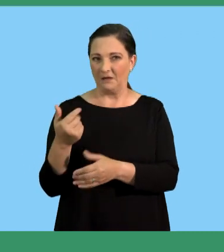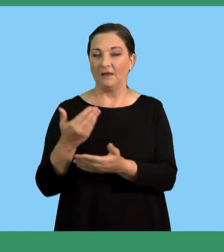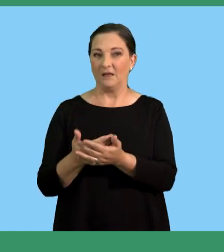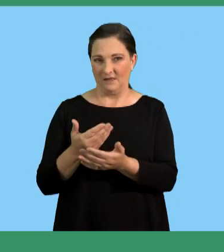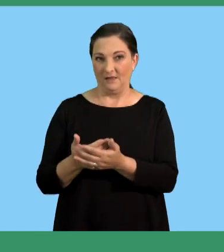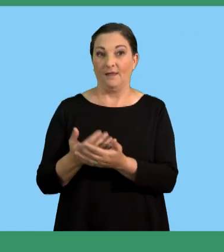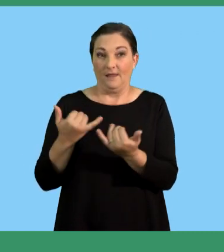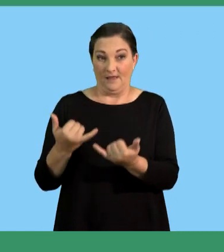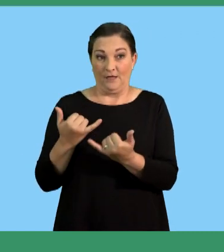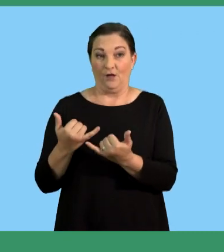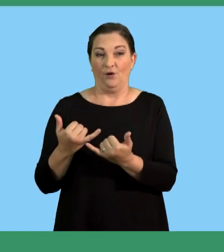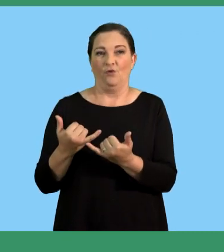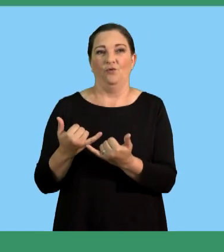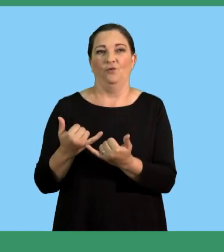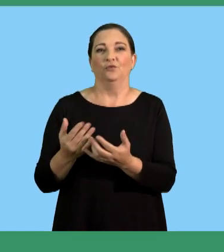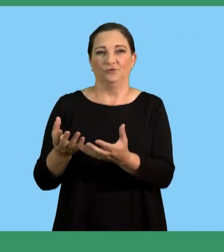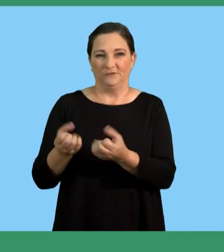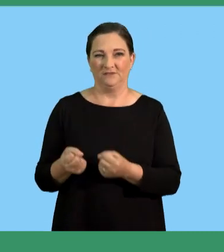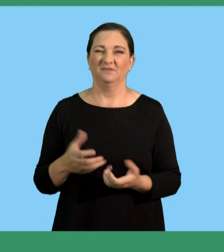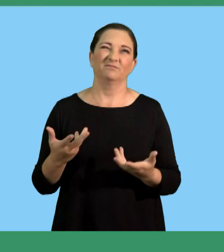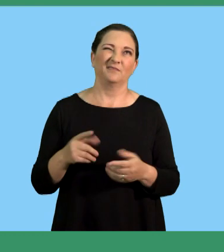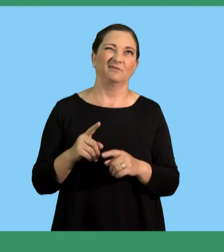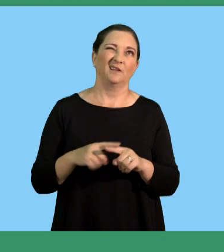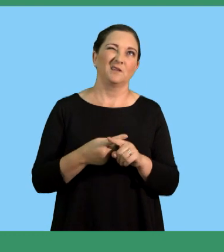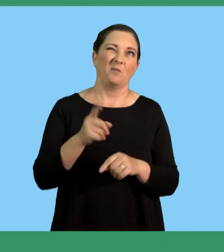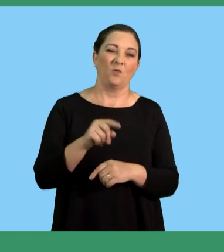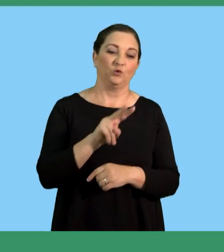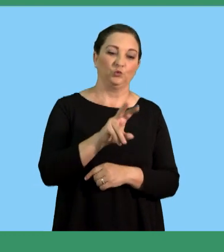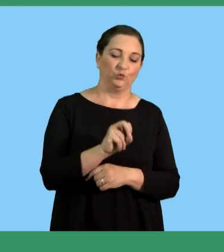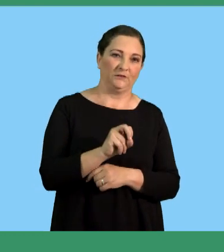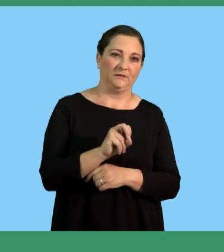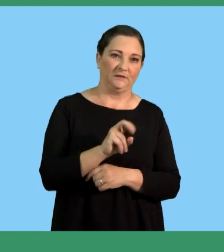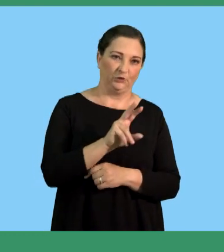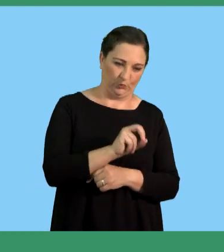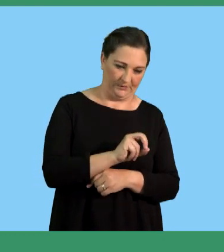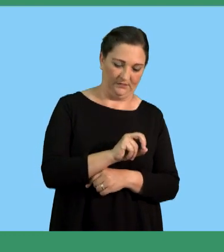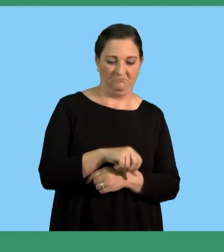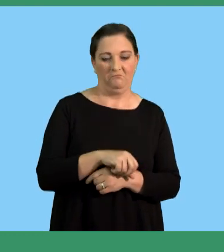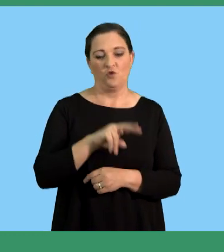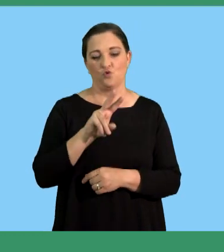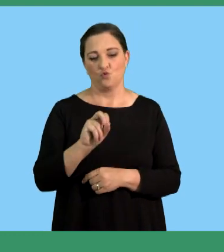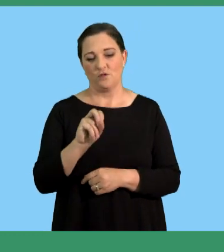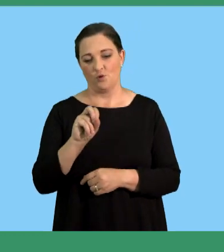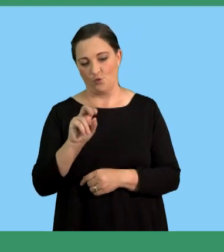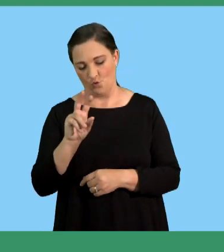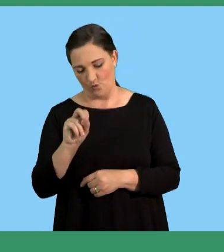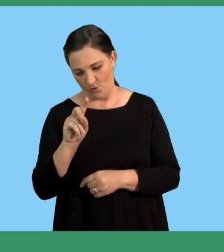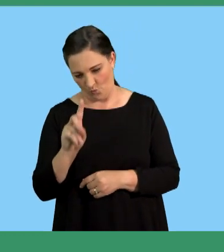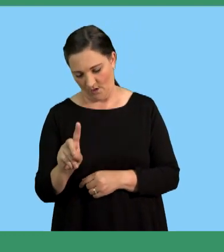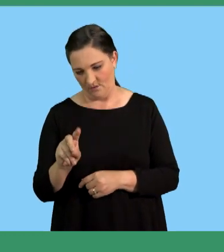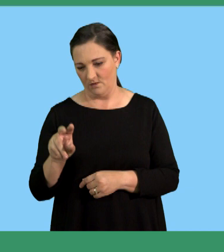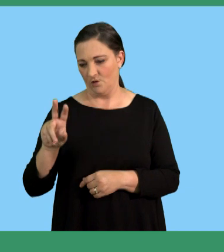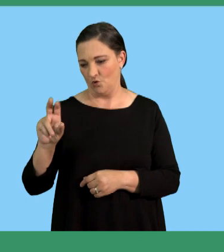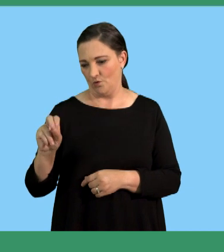paid. So let's say we have 20, 20 and 20, 21 and